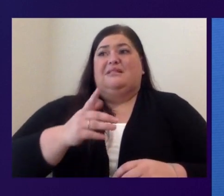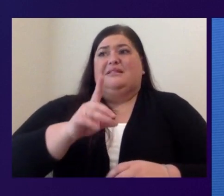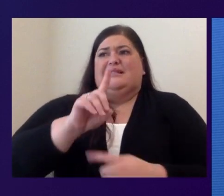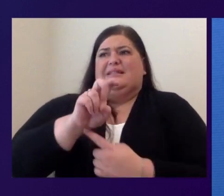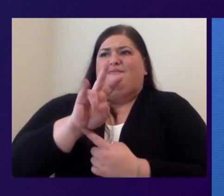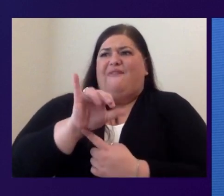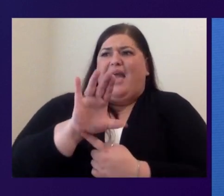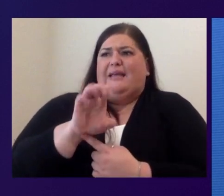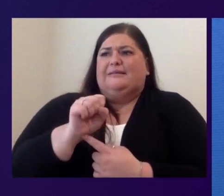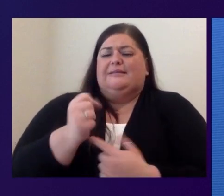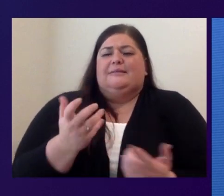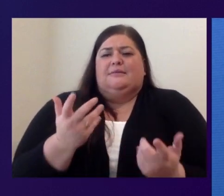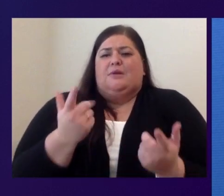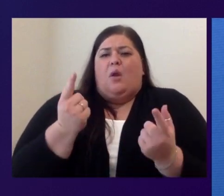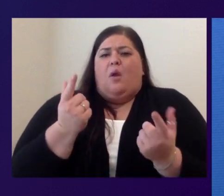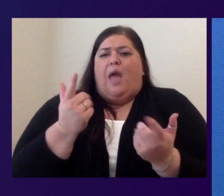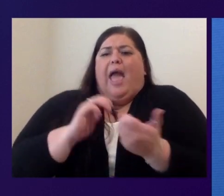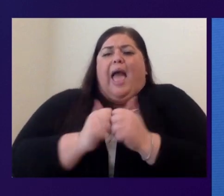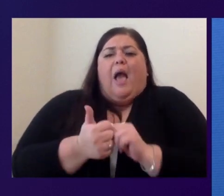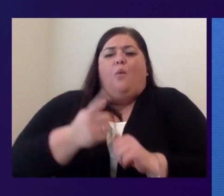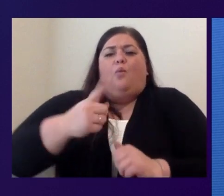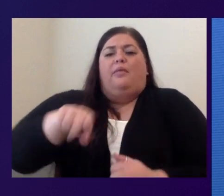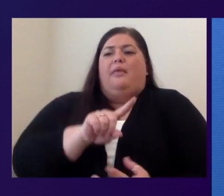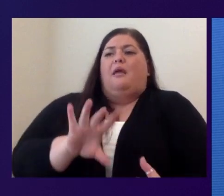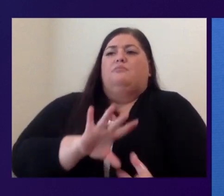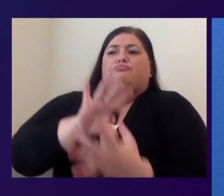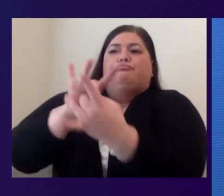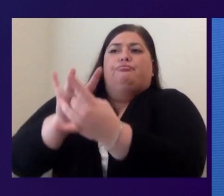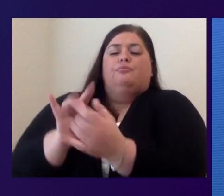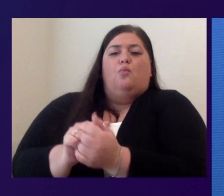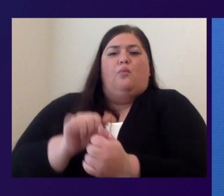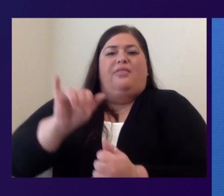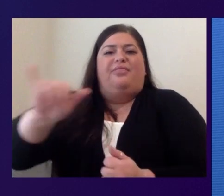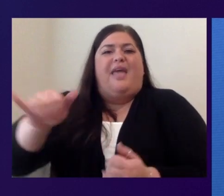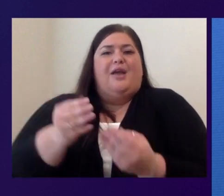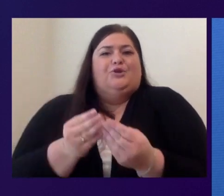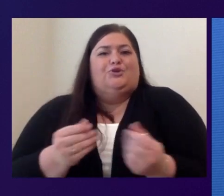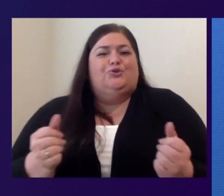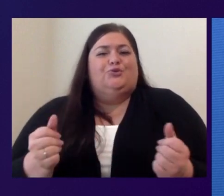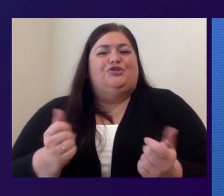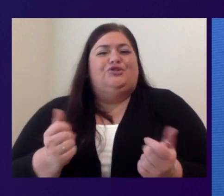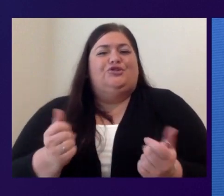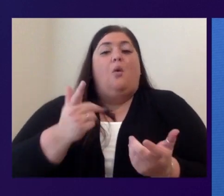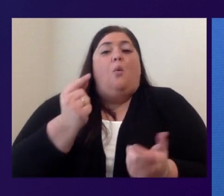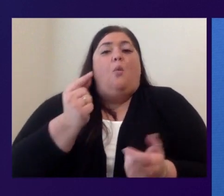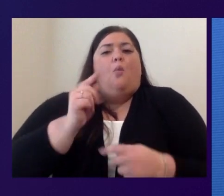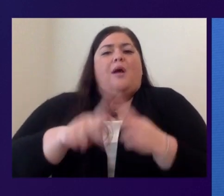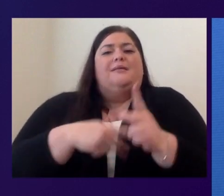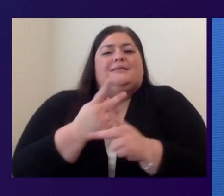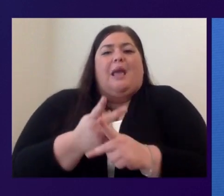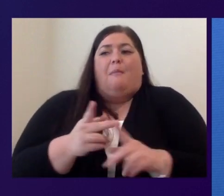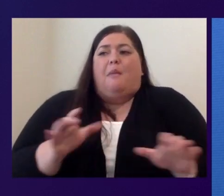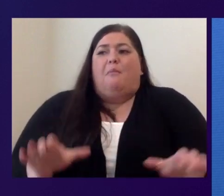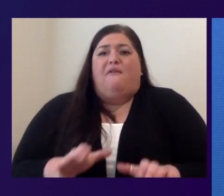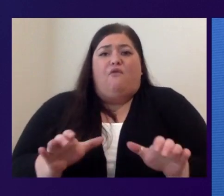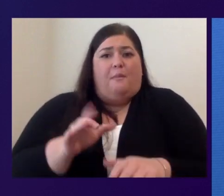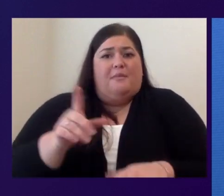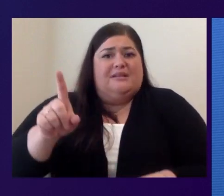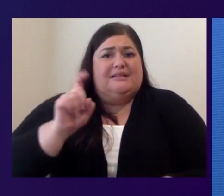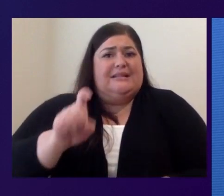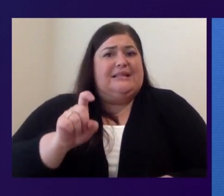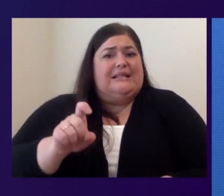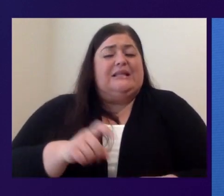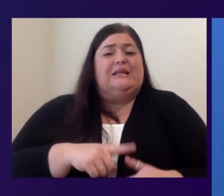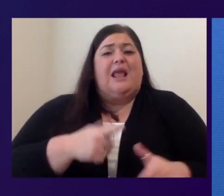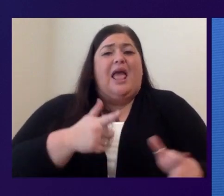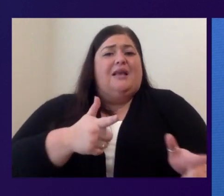these desktop solutions and application solutions? How is that part of the mix? What kind of performance do they need? Do they need accelerated graphics, high